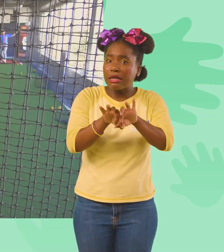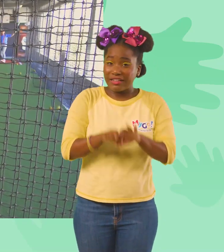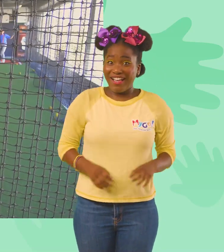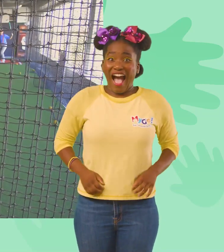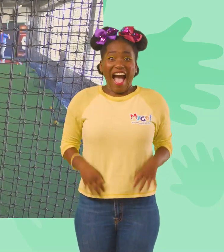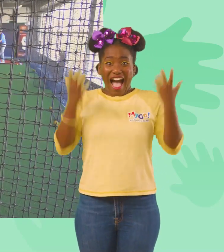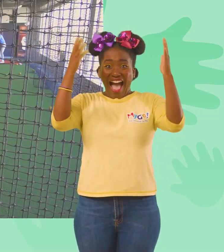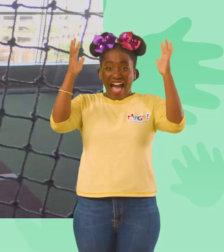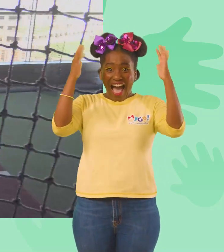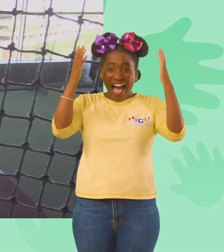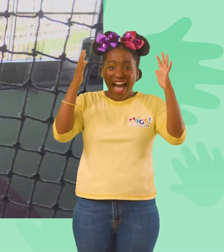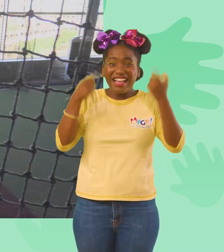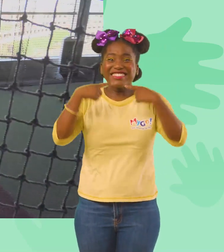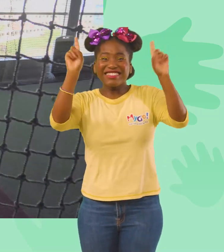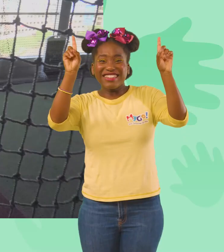Okay.